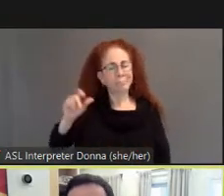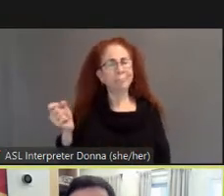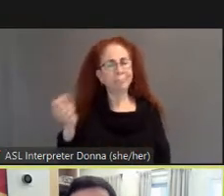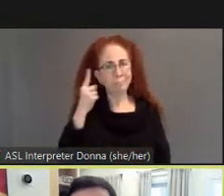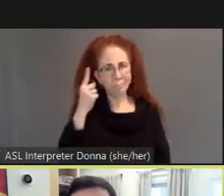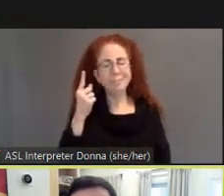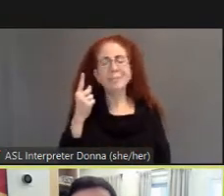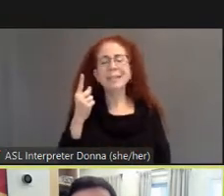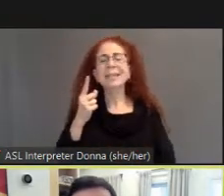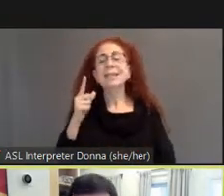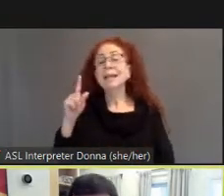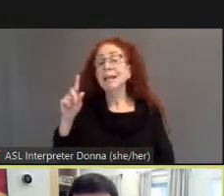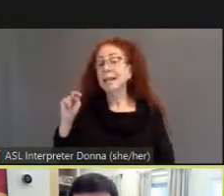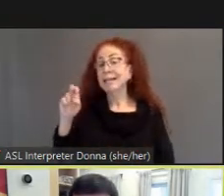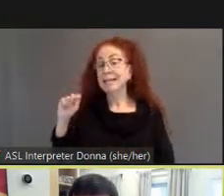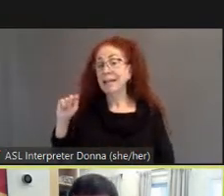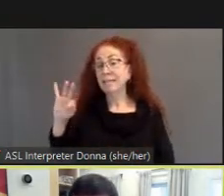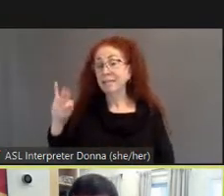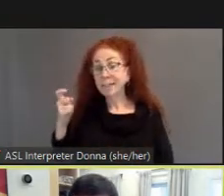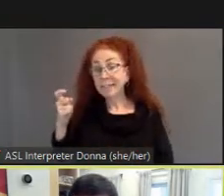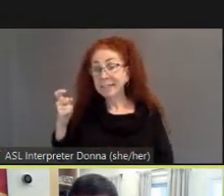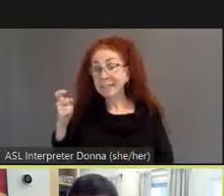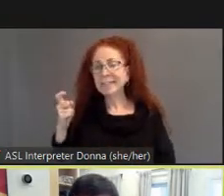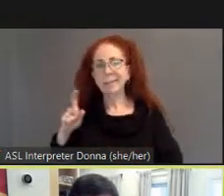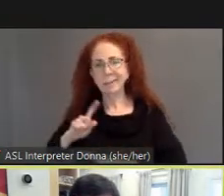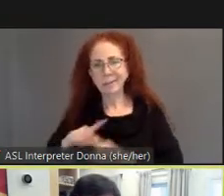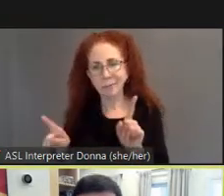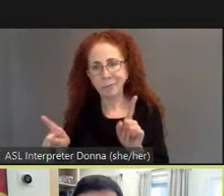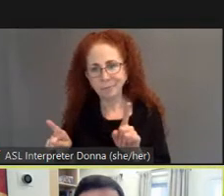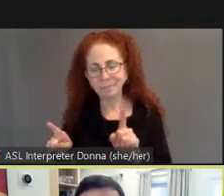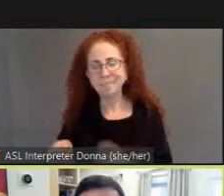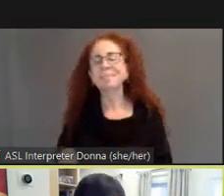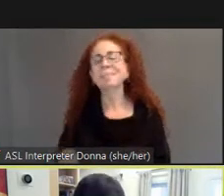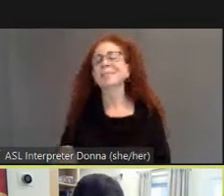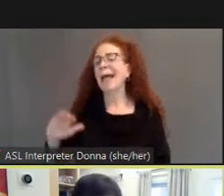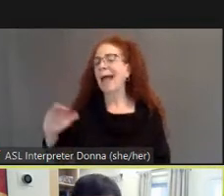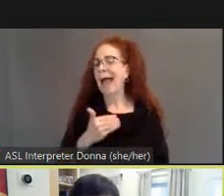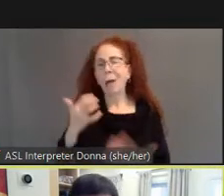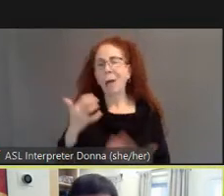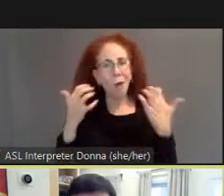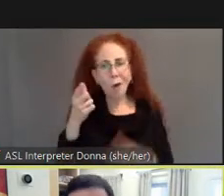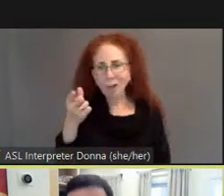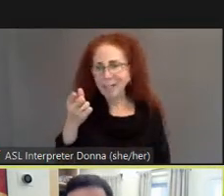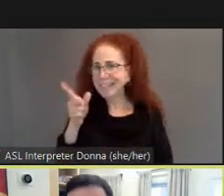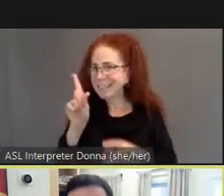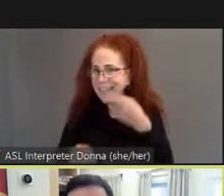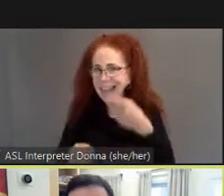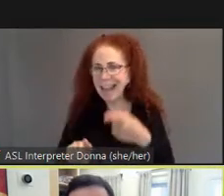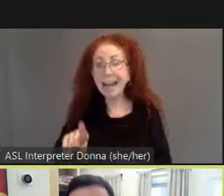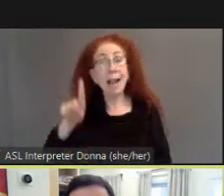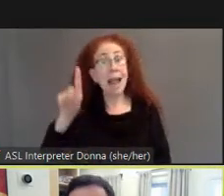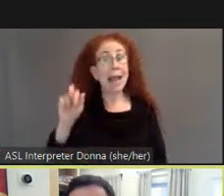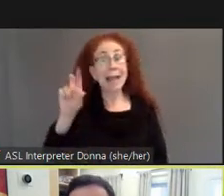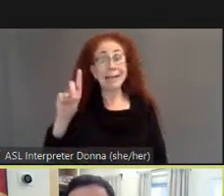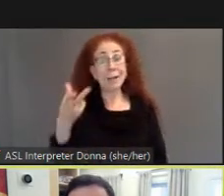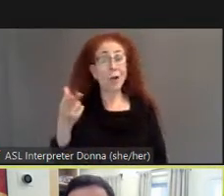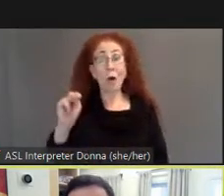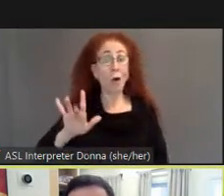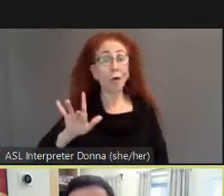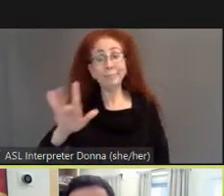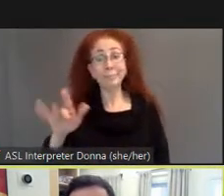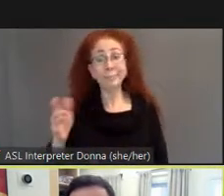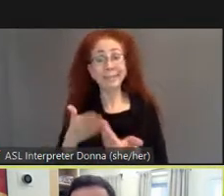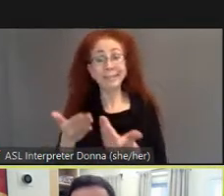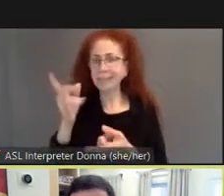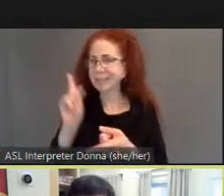unlike Netflix and Disney Plus, our audience wouldn't be able to turn on audio description with a click of a